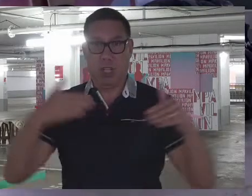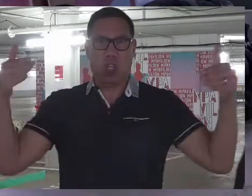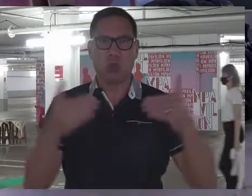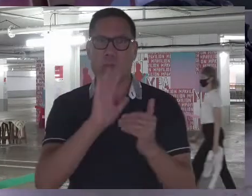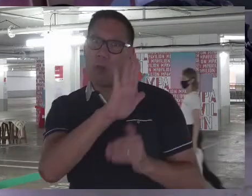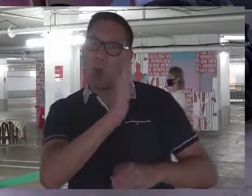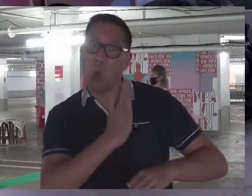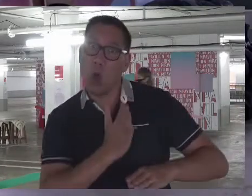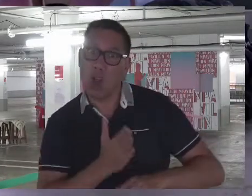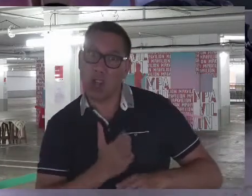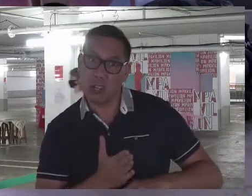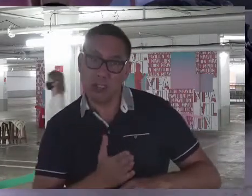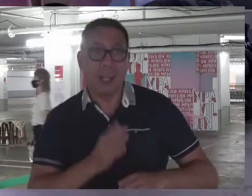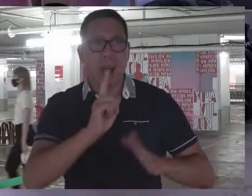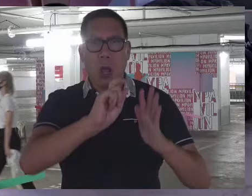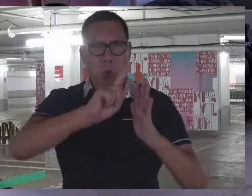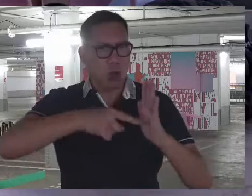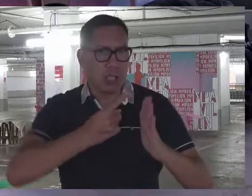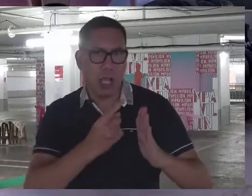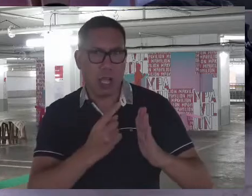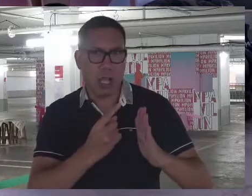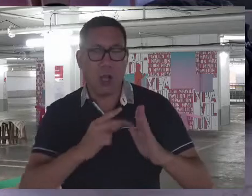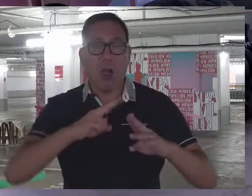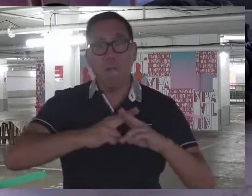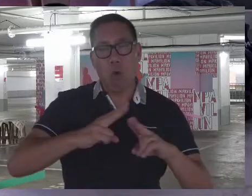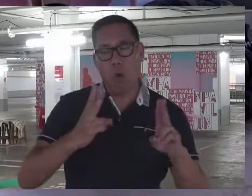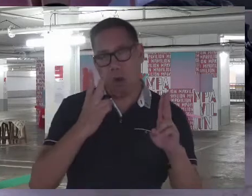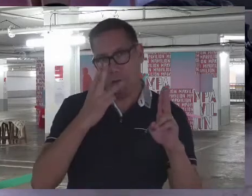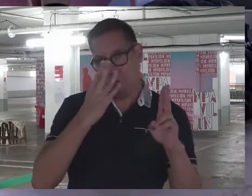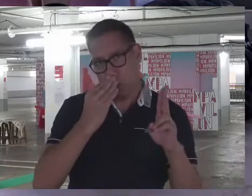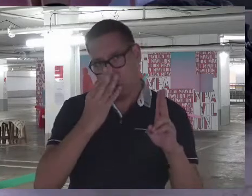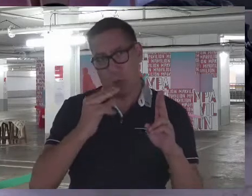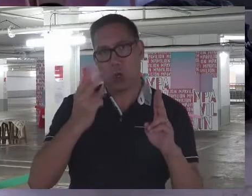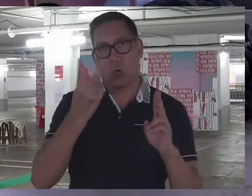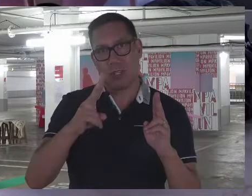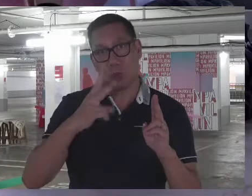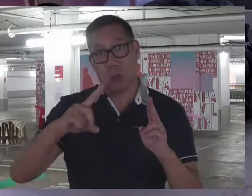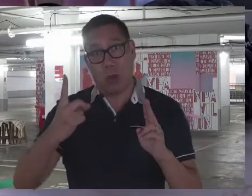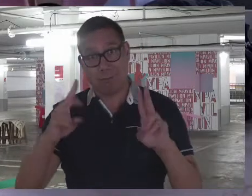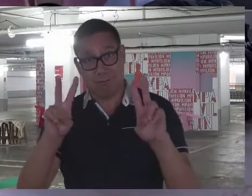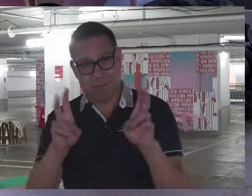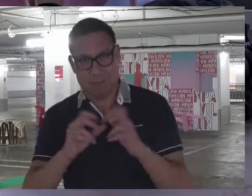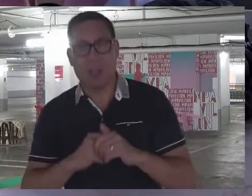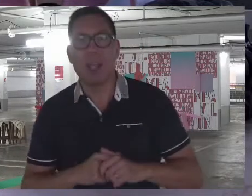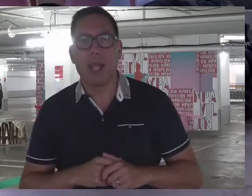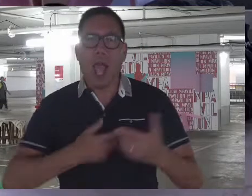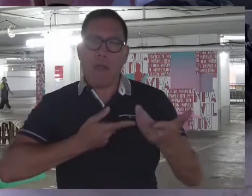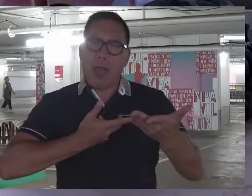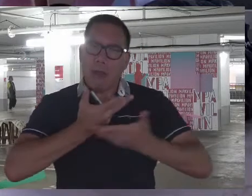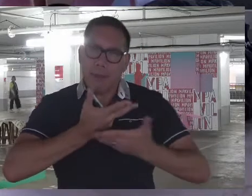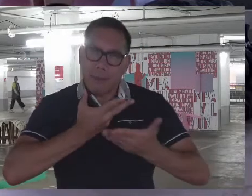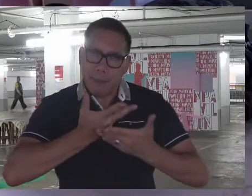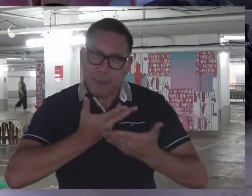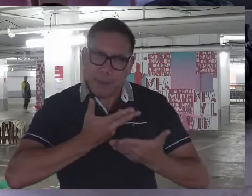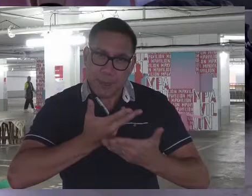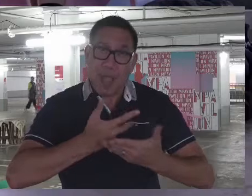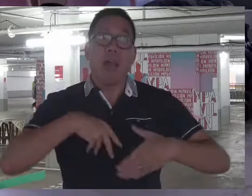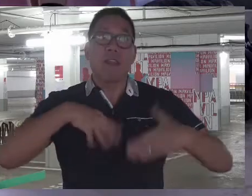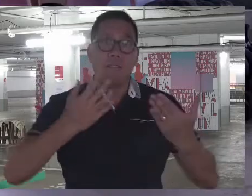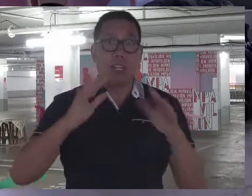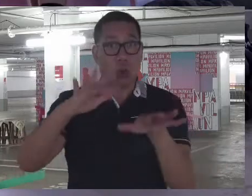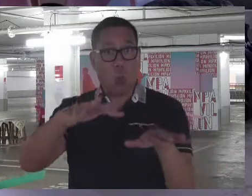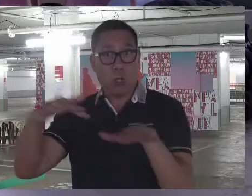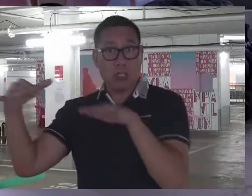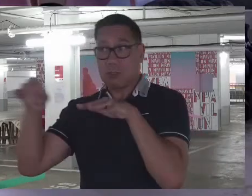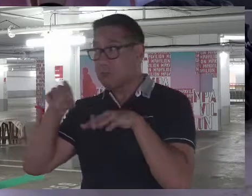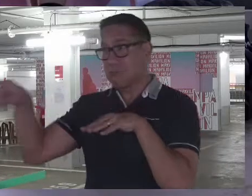practice and their projects for Photo 2021. We'll then have a conversation around that and open up questions to the audience as